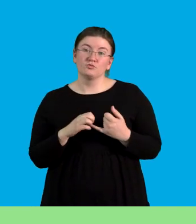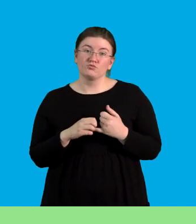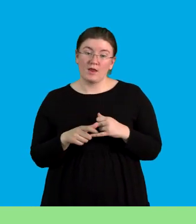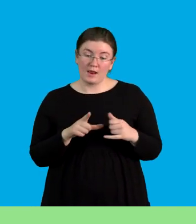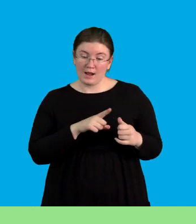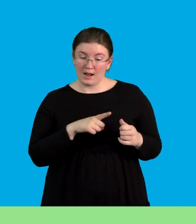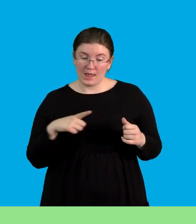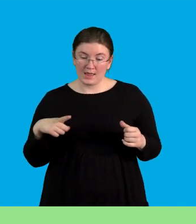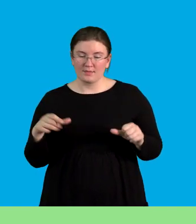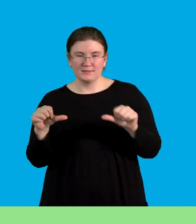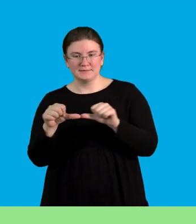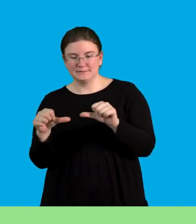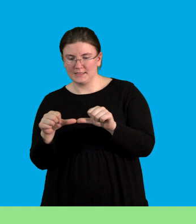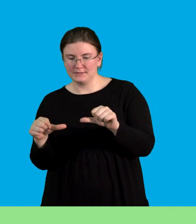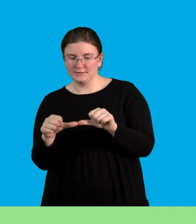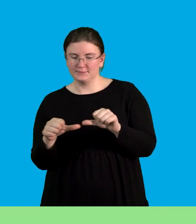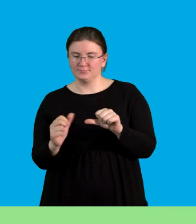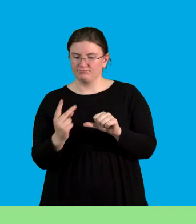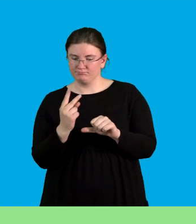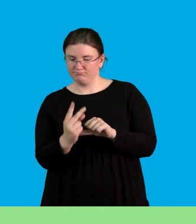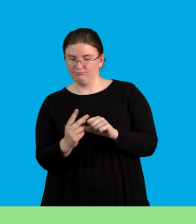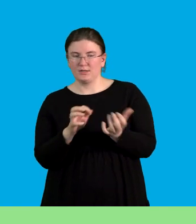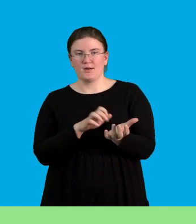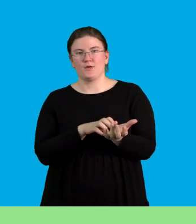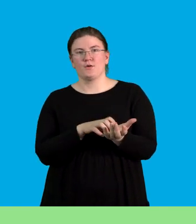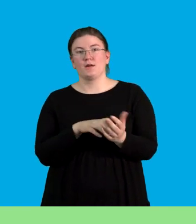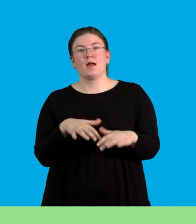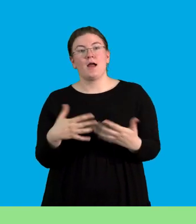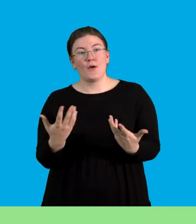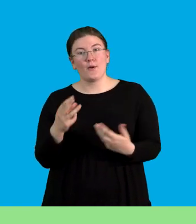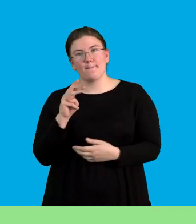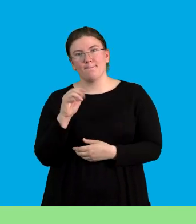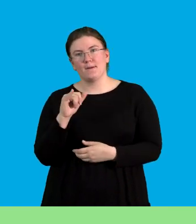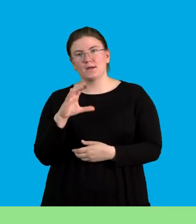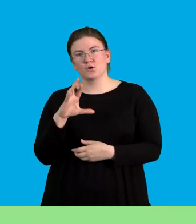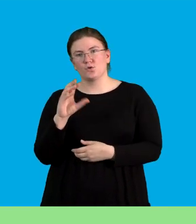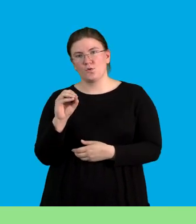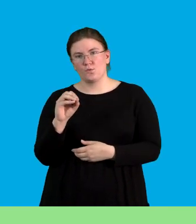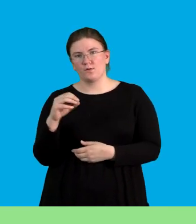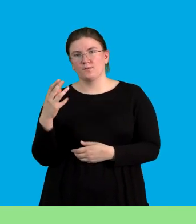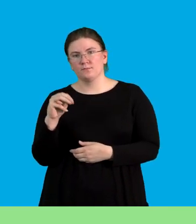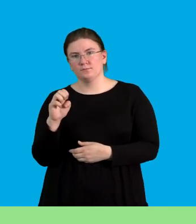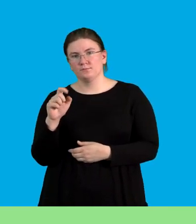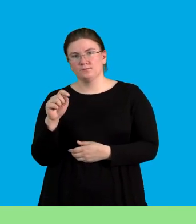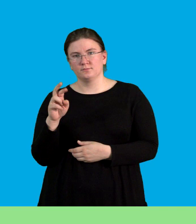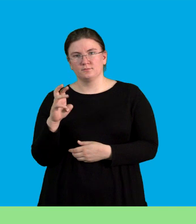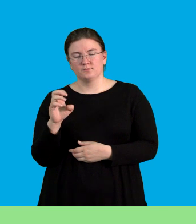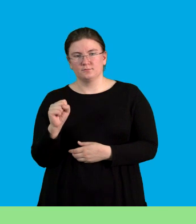the length and the size of this microorganism in micrometers.